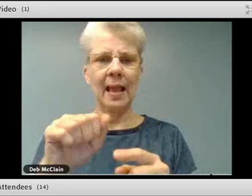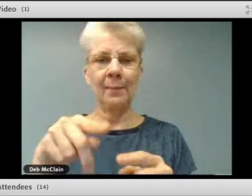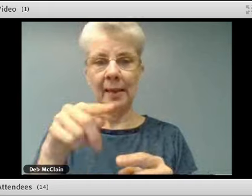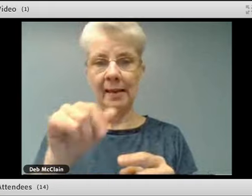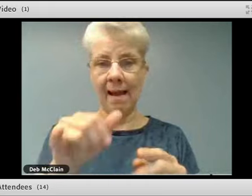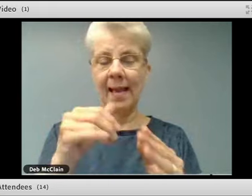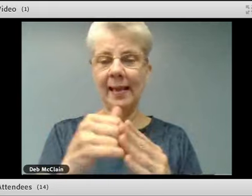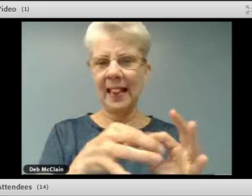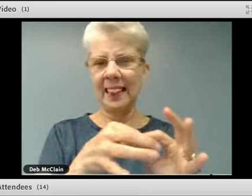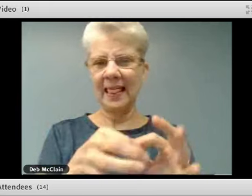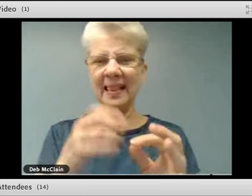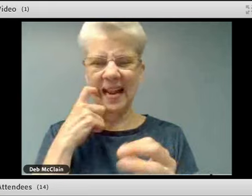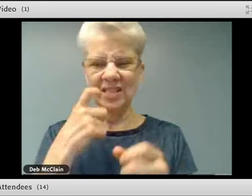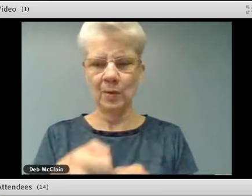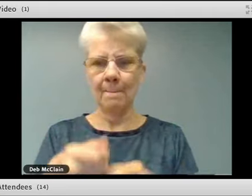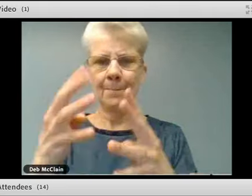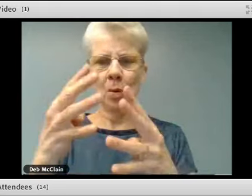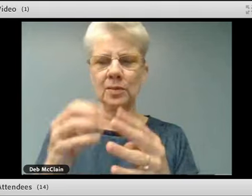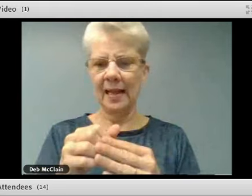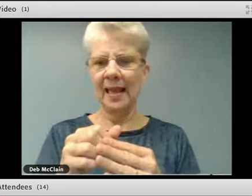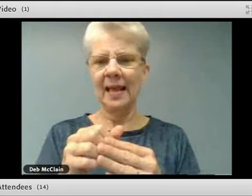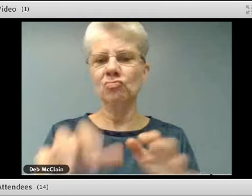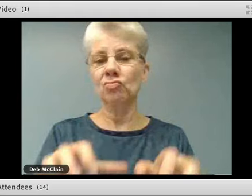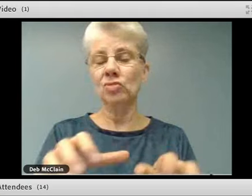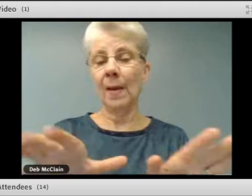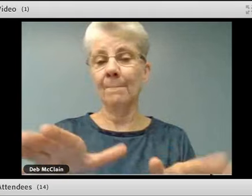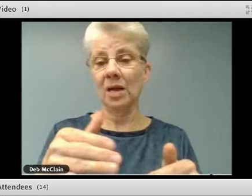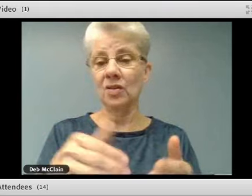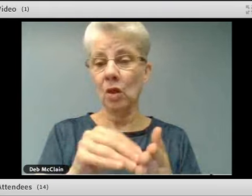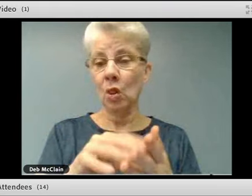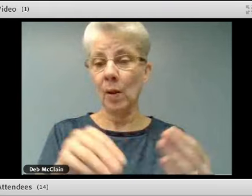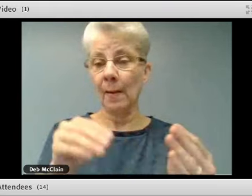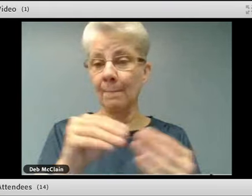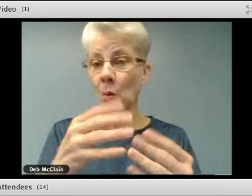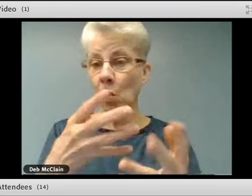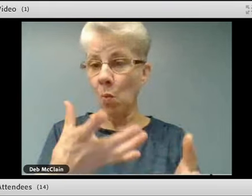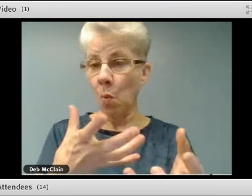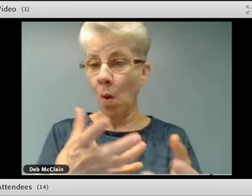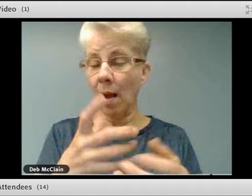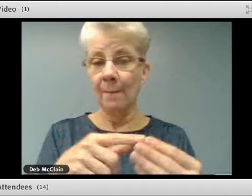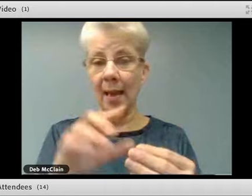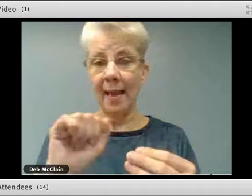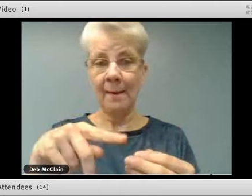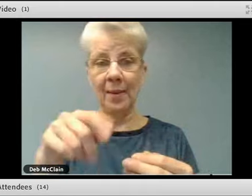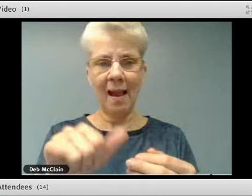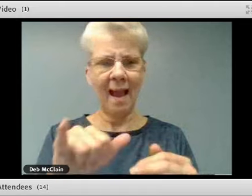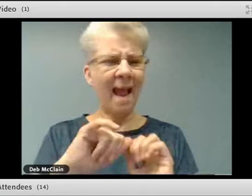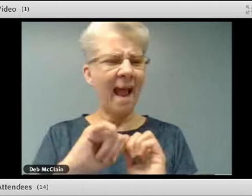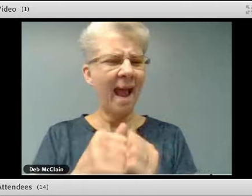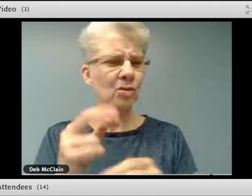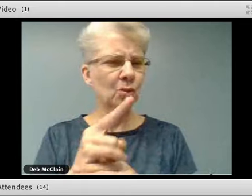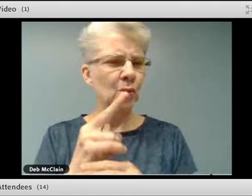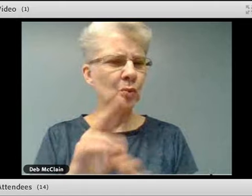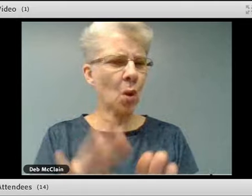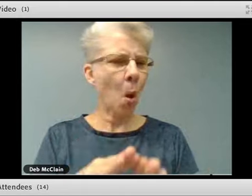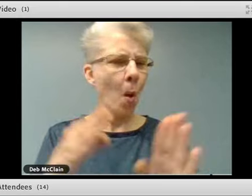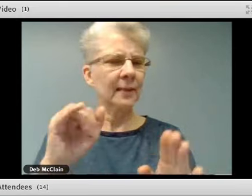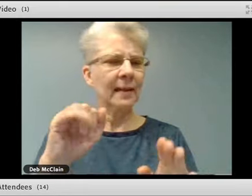in the link that I just posted in the chat box. So if you're interested in learning more about APIs and how to use the Open